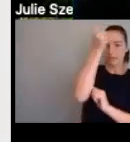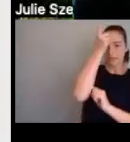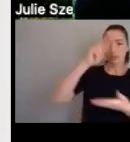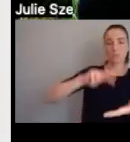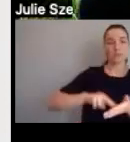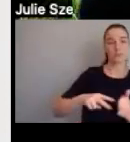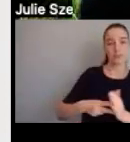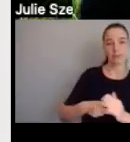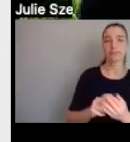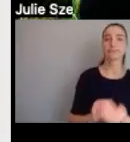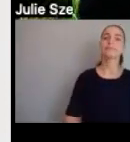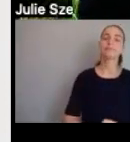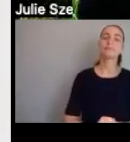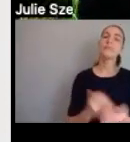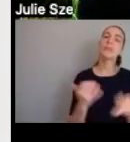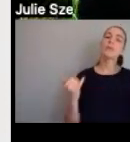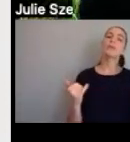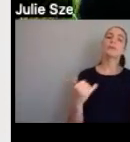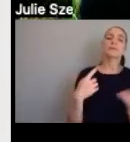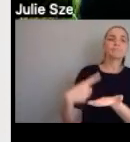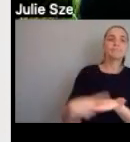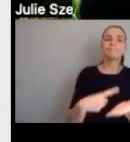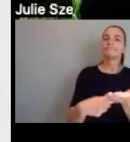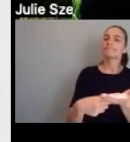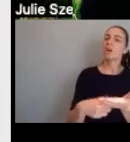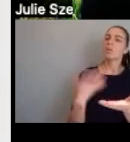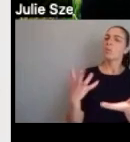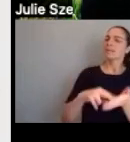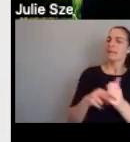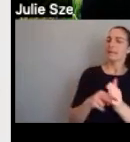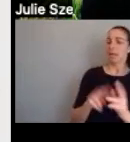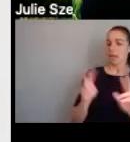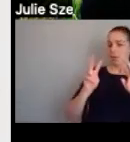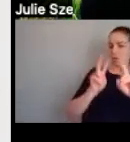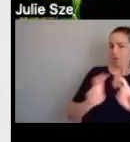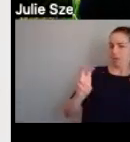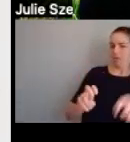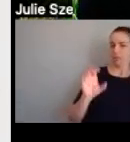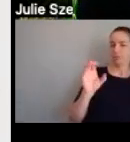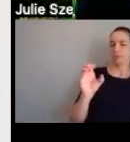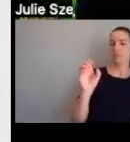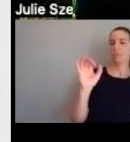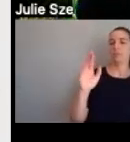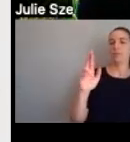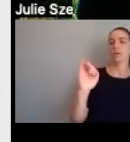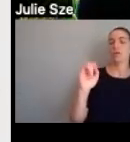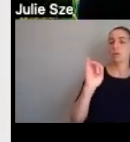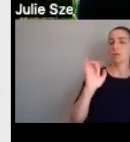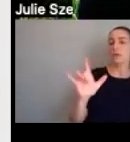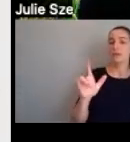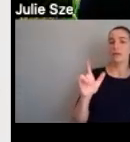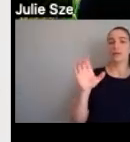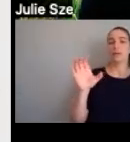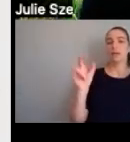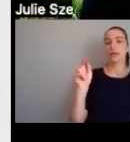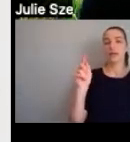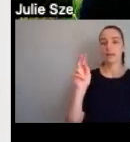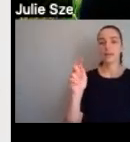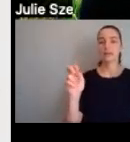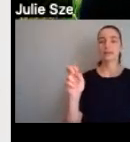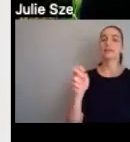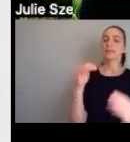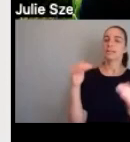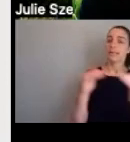about is, again, identifying what's a critical climate justice and what does it mean to, um, situate it in that way.